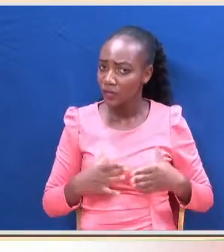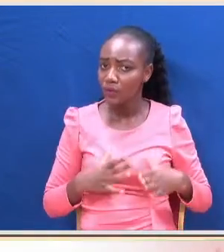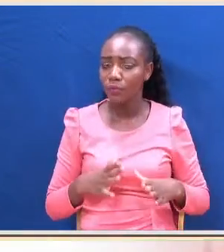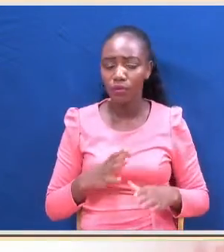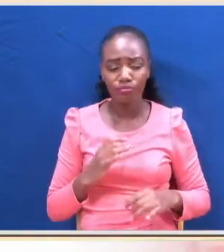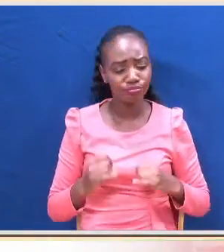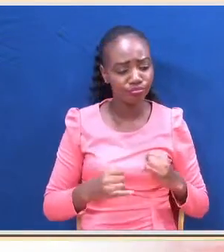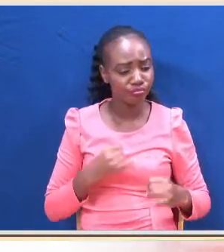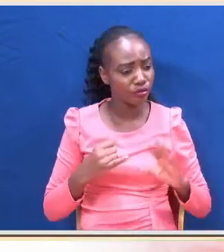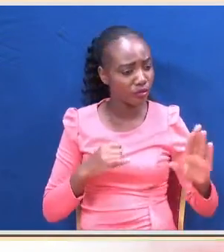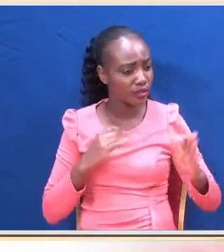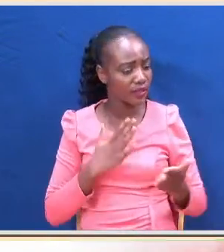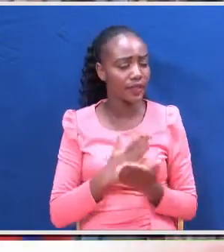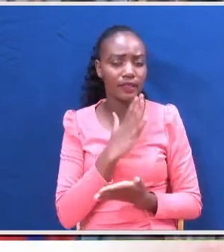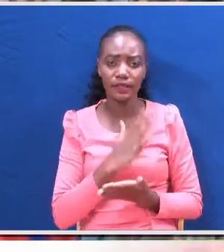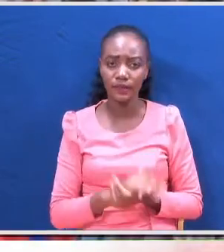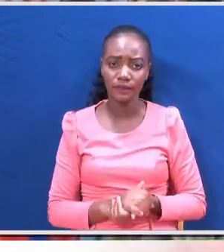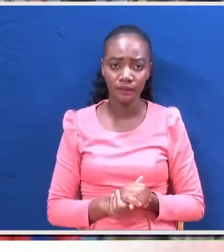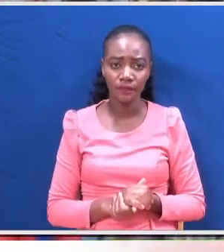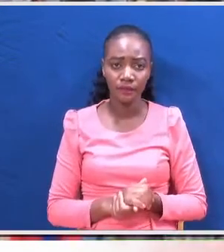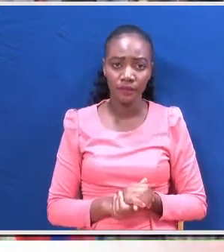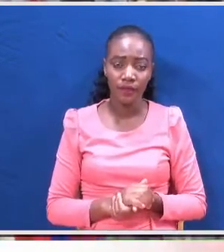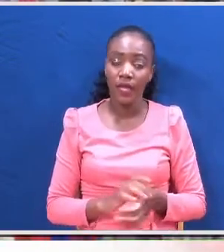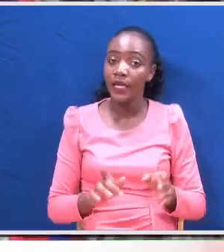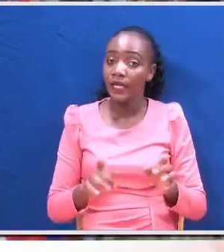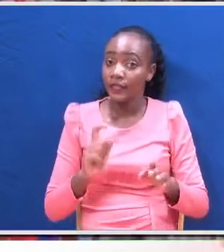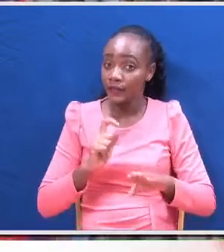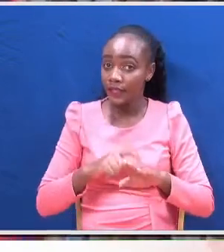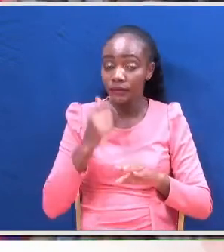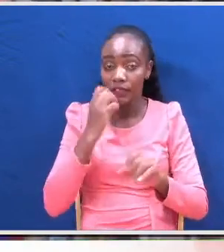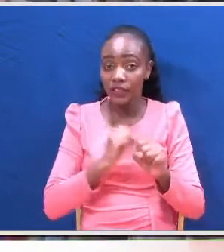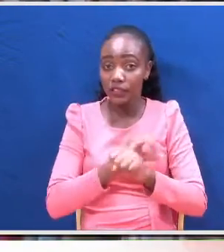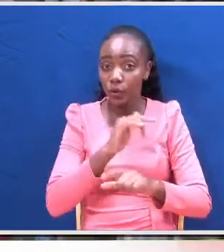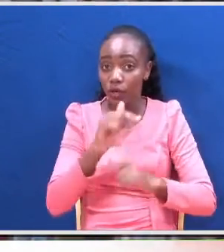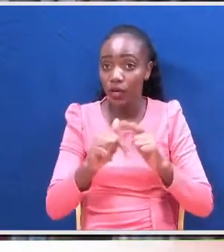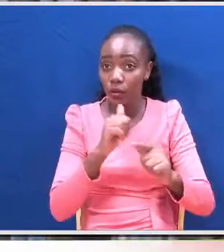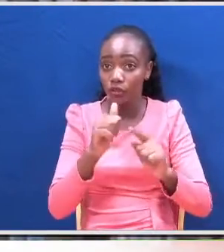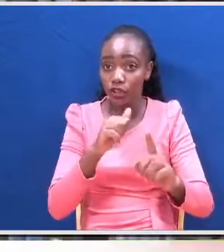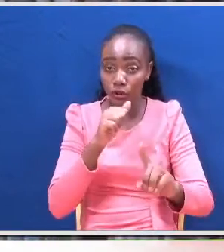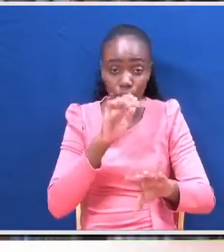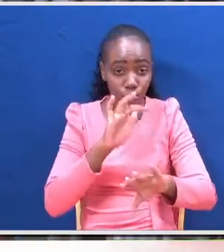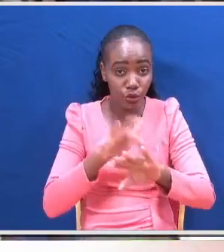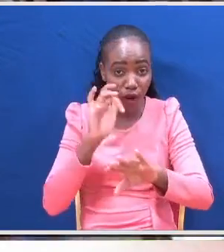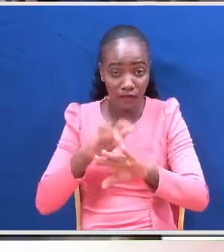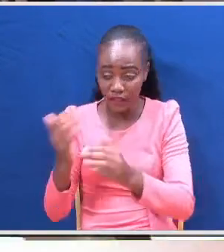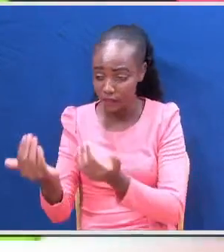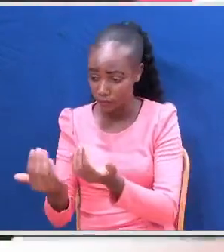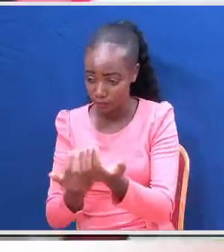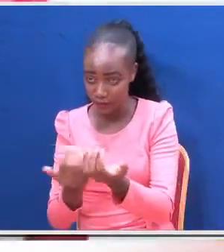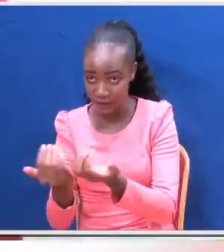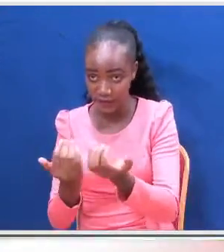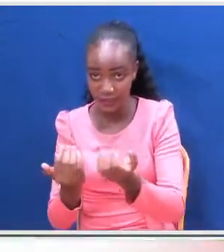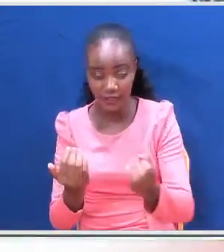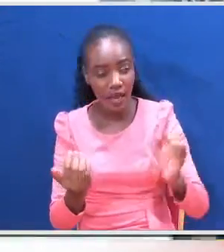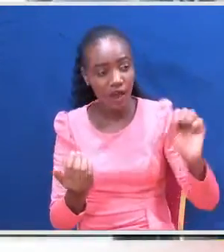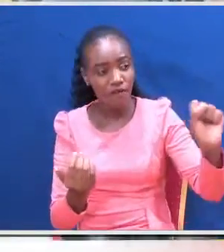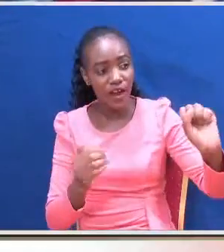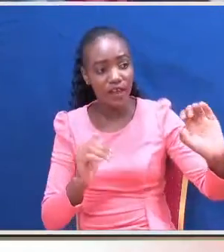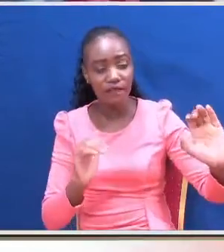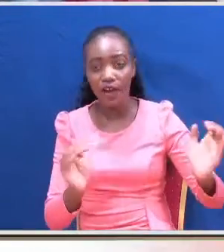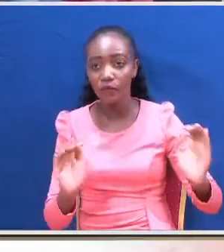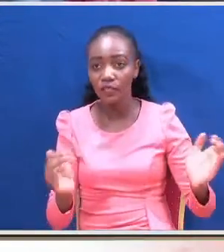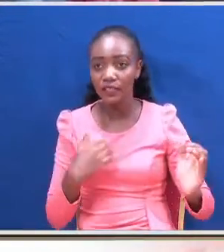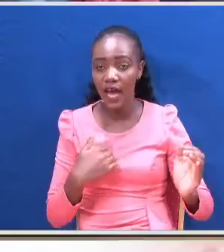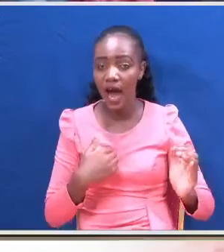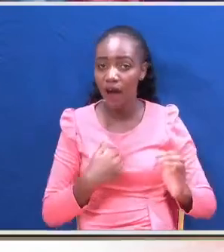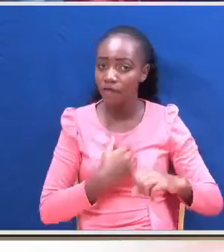the highly infected counties. Janga hilo likiendelea kuathiri biashara katika kaunti 5 zimeweka